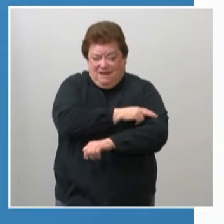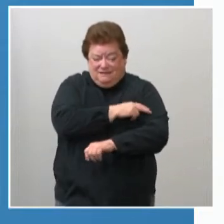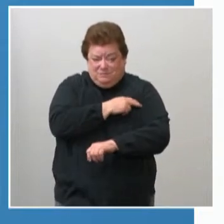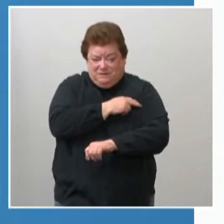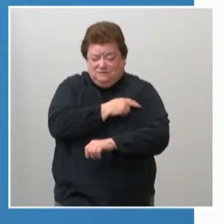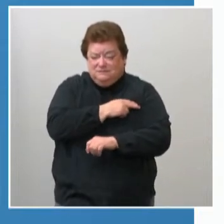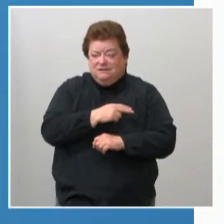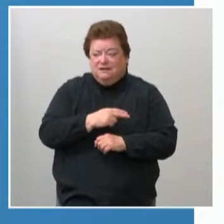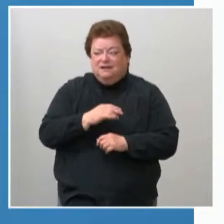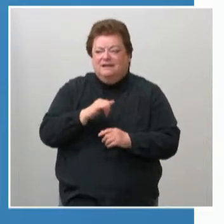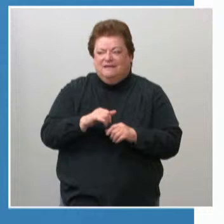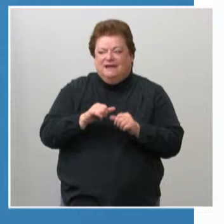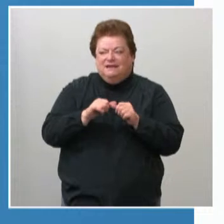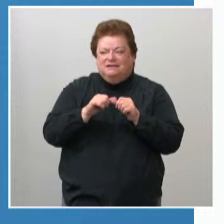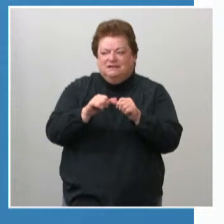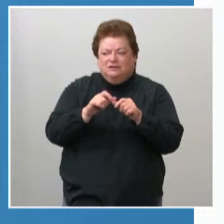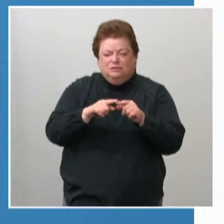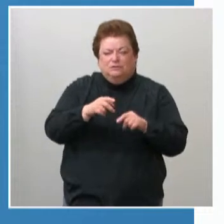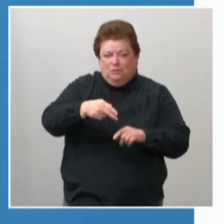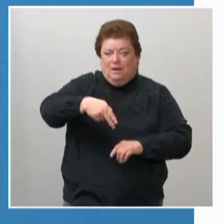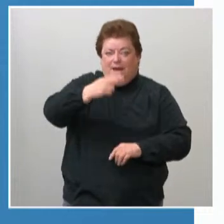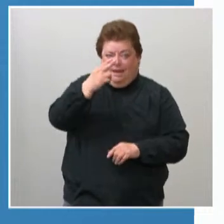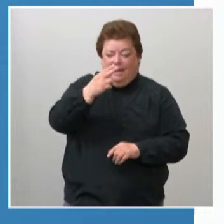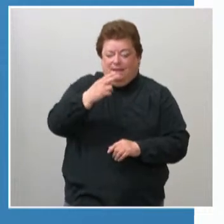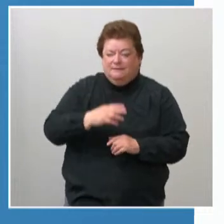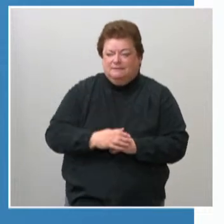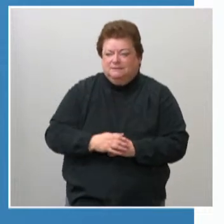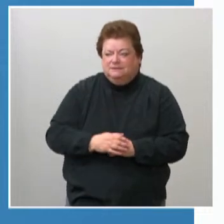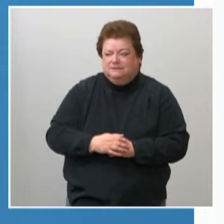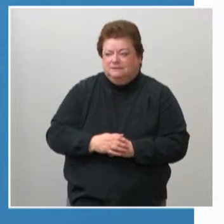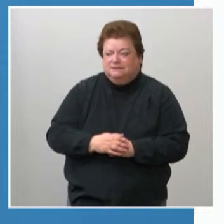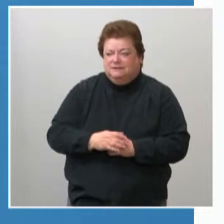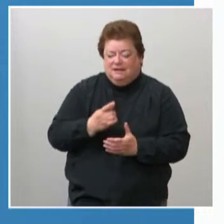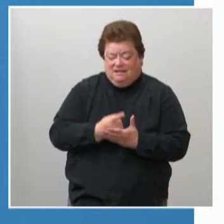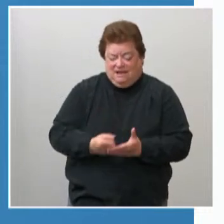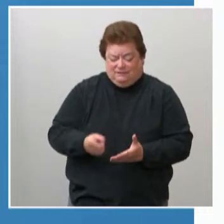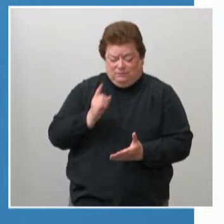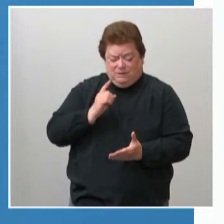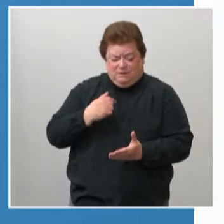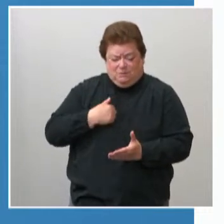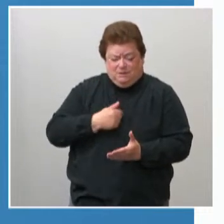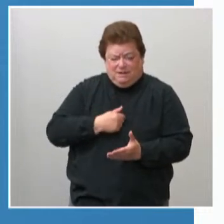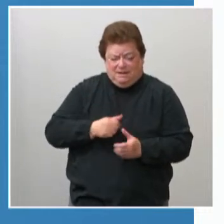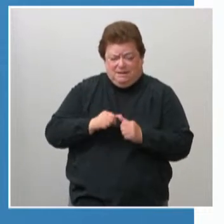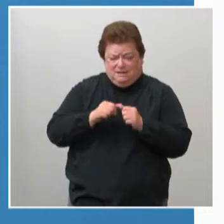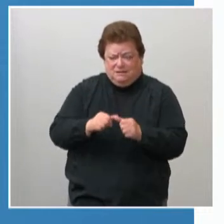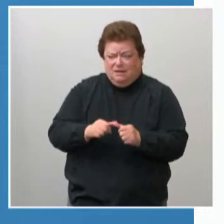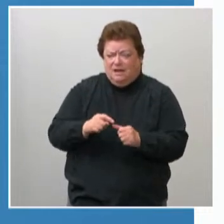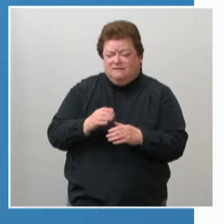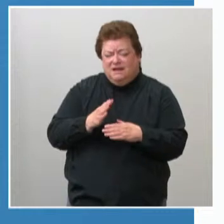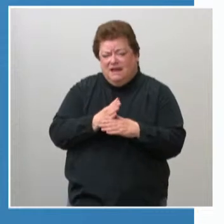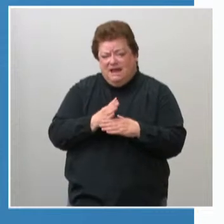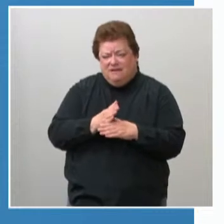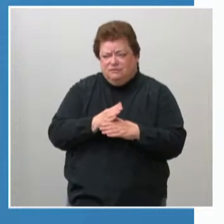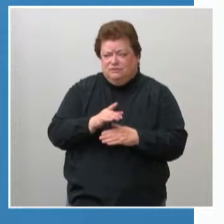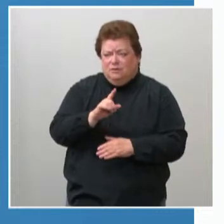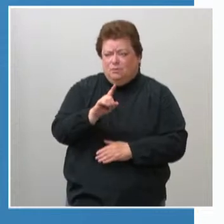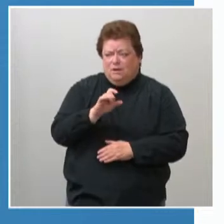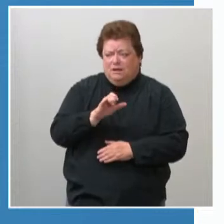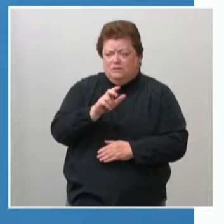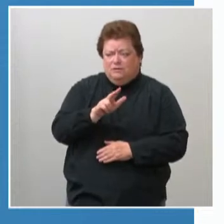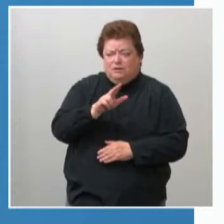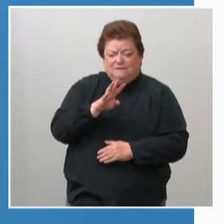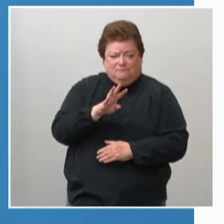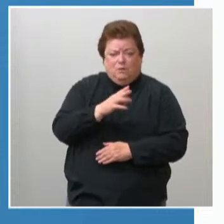patients hospitalized continues to be very high. At the end of last week, we remained at a weekly average of about